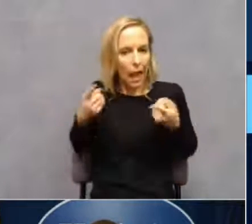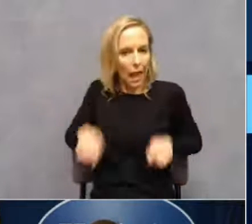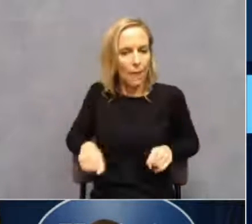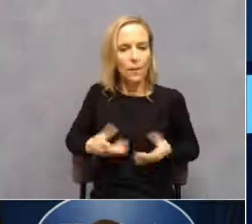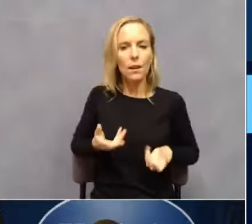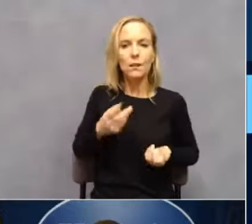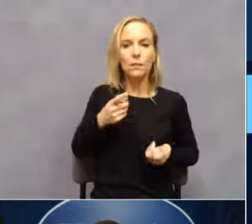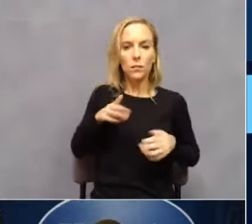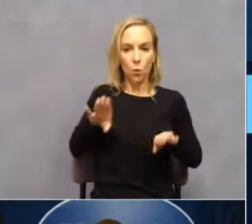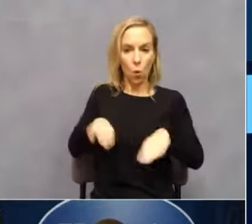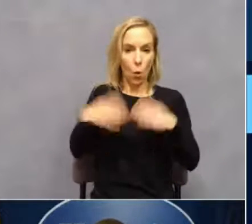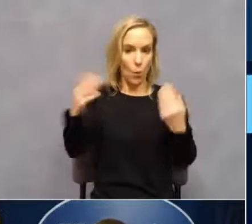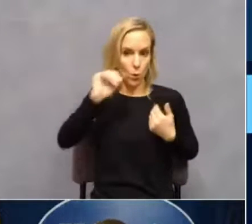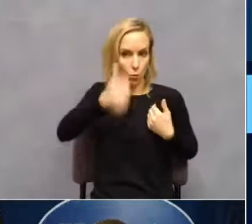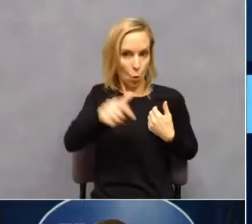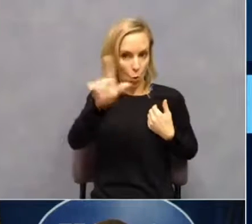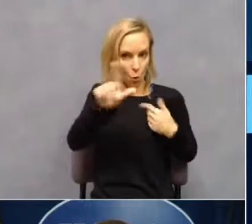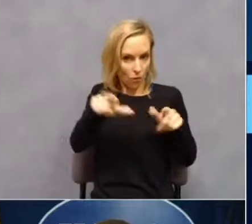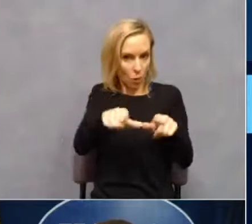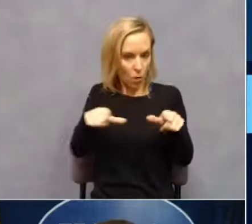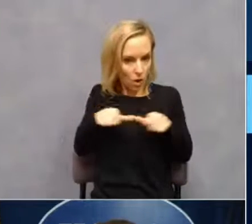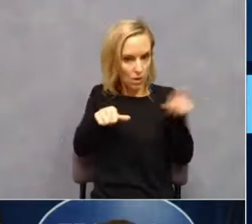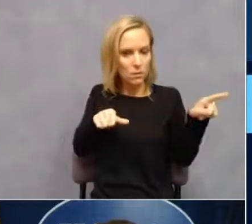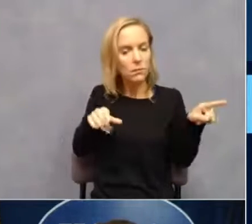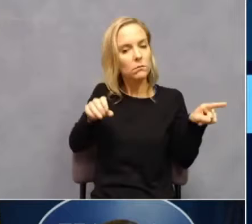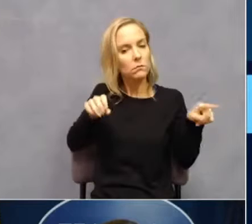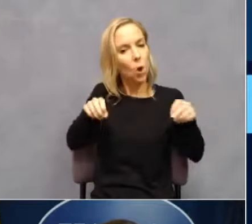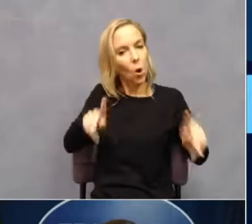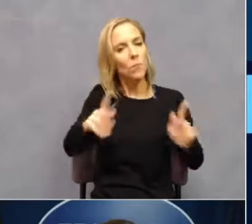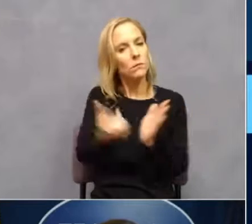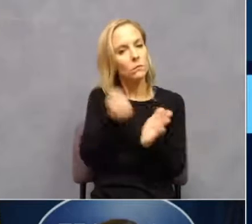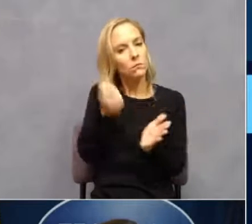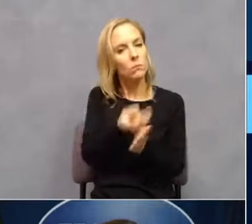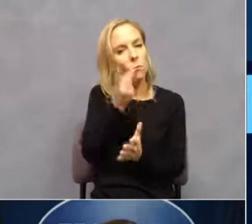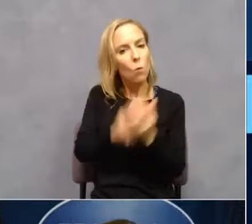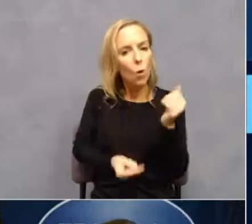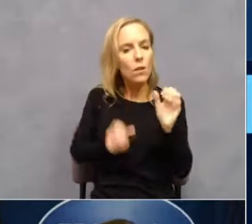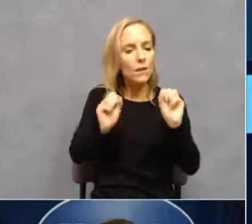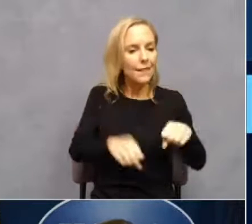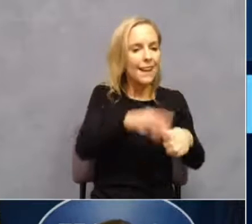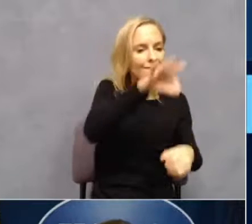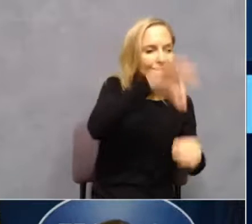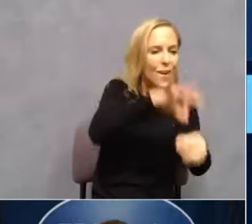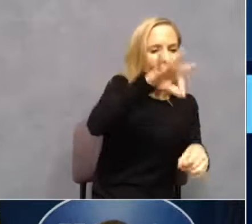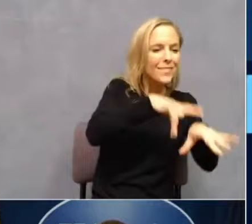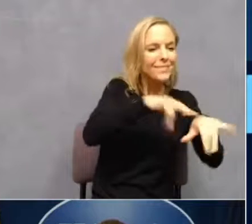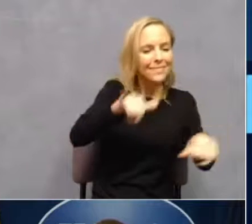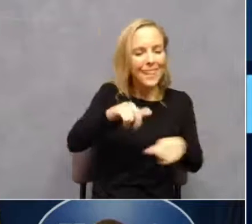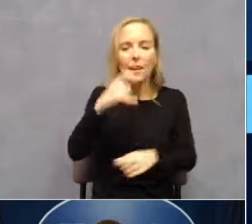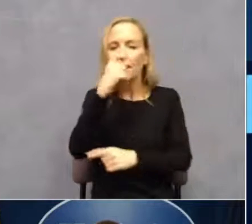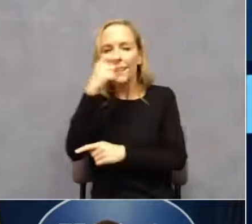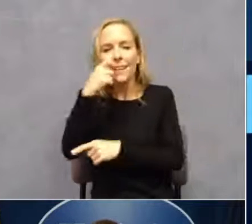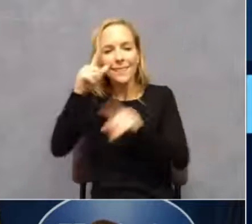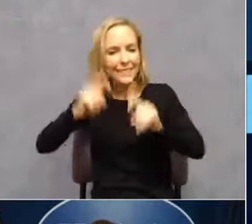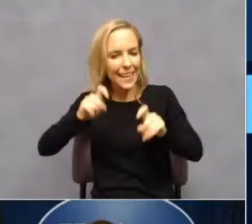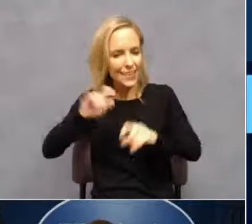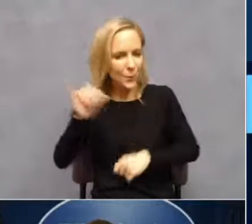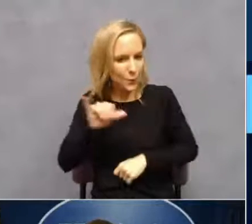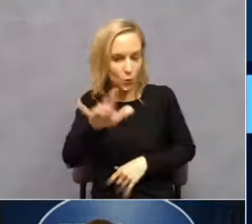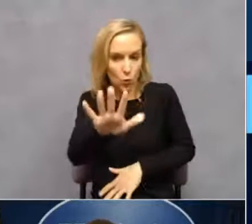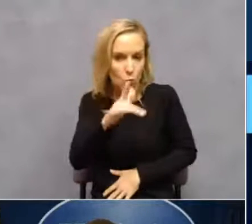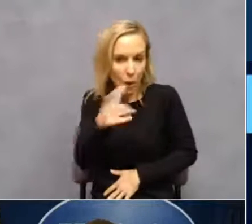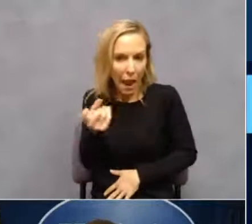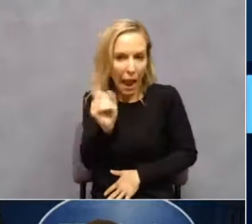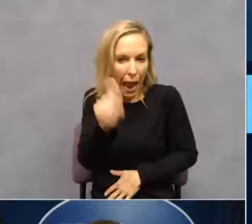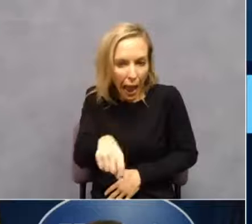tomorrow, is an opportunity for people to both go and cast their ballot and get a COVID test. You don't have to be going